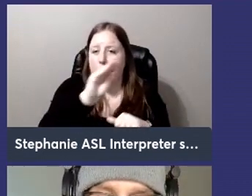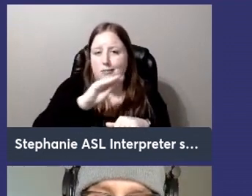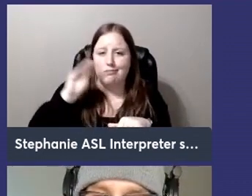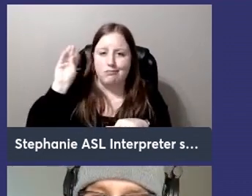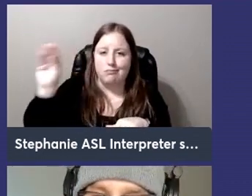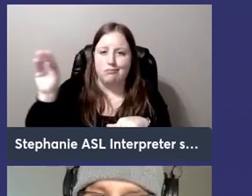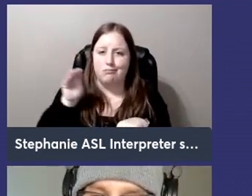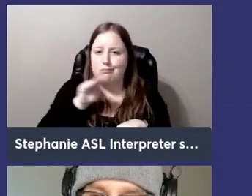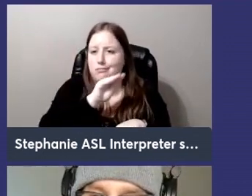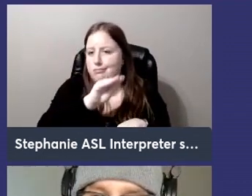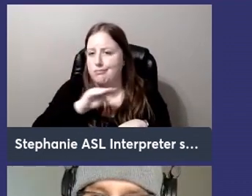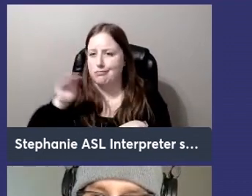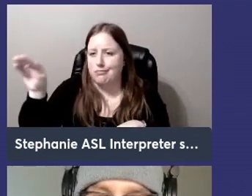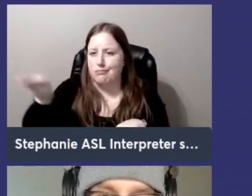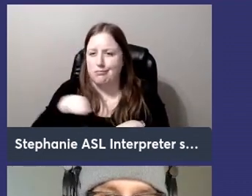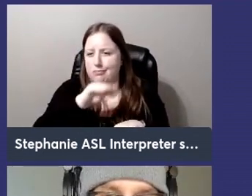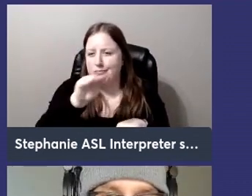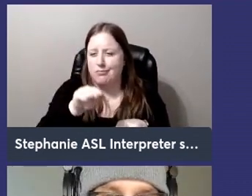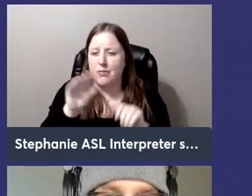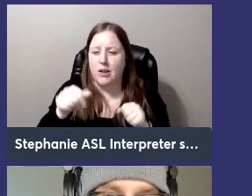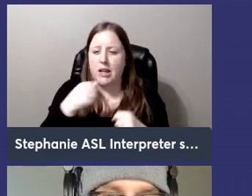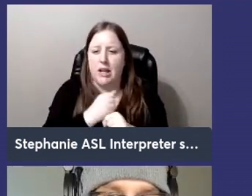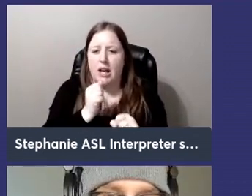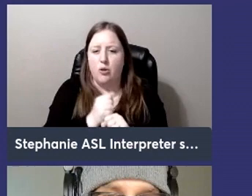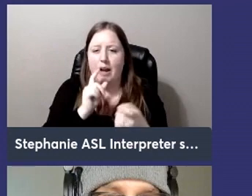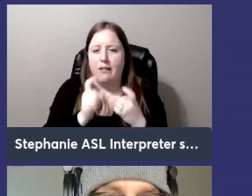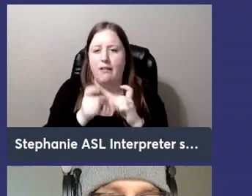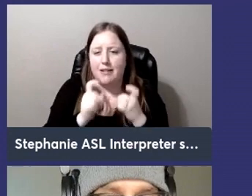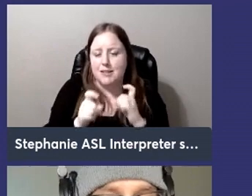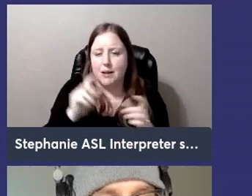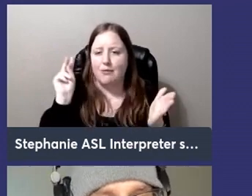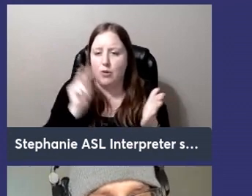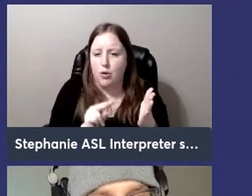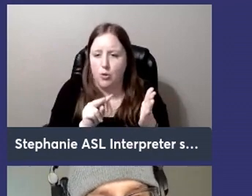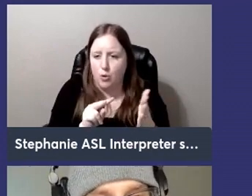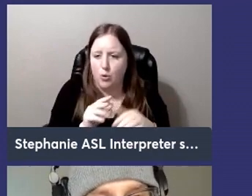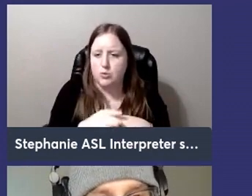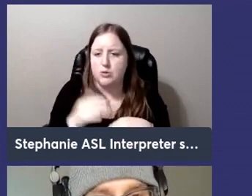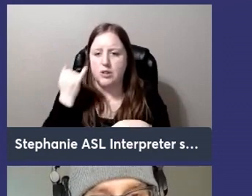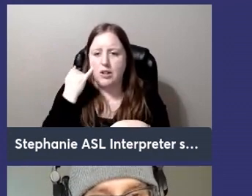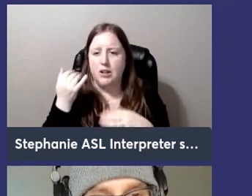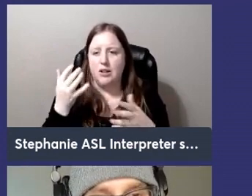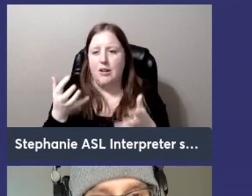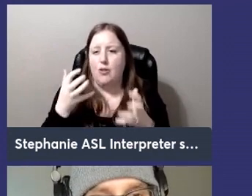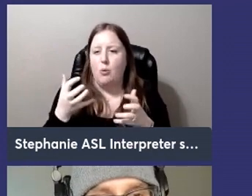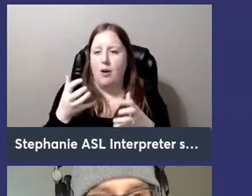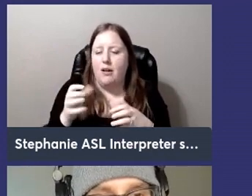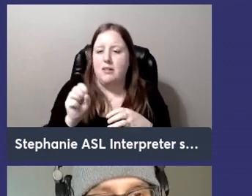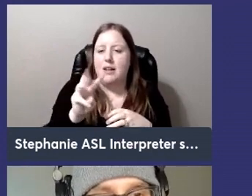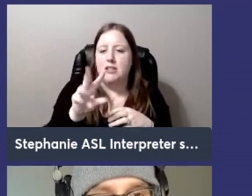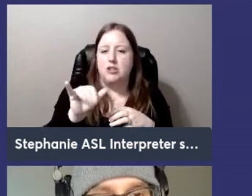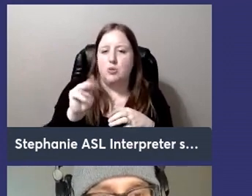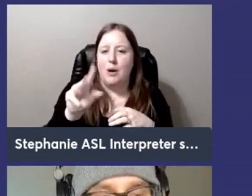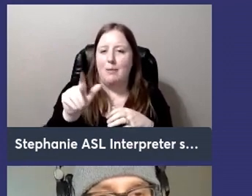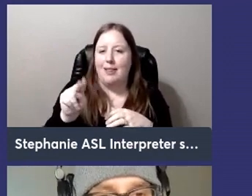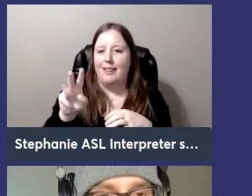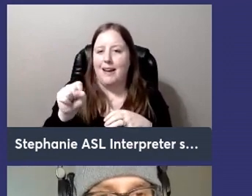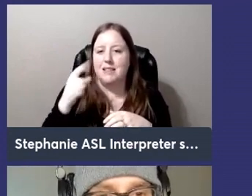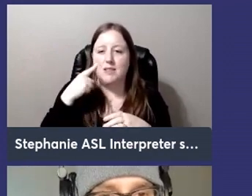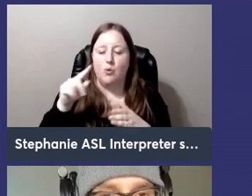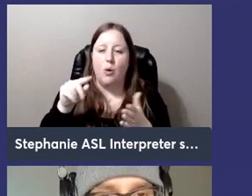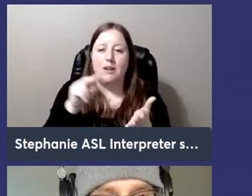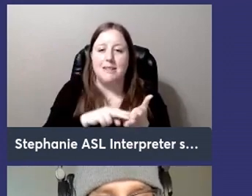as you expect. You can create custom views. Maybe you want to like have swim lanes for running your stand-up and other